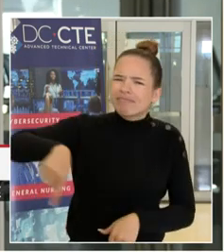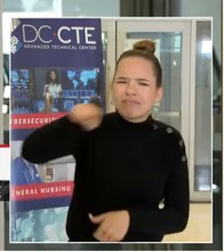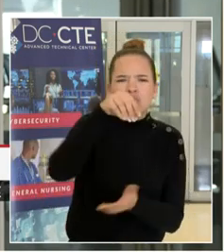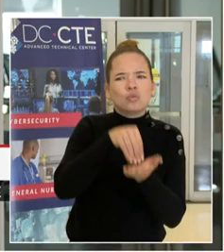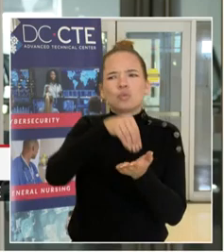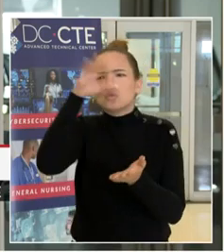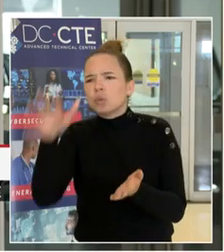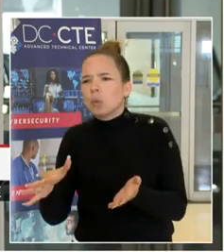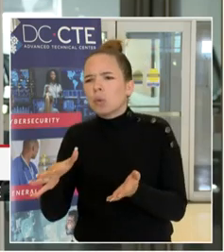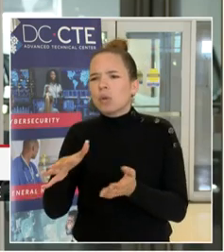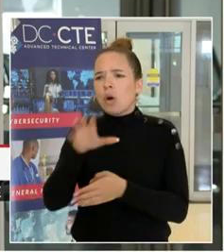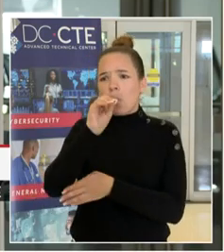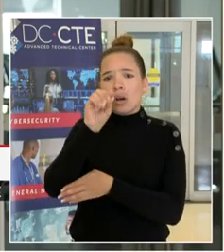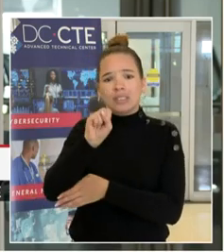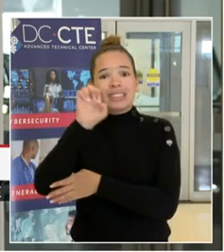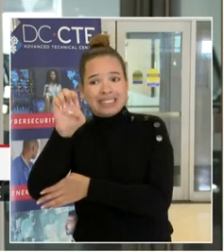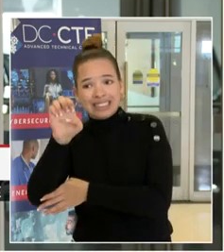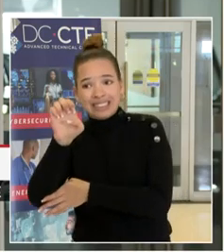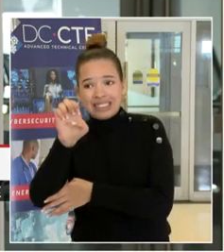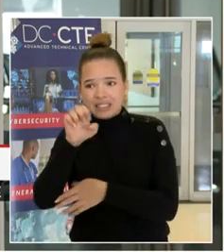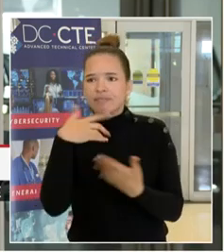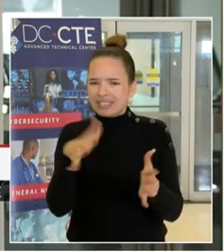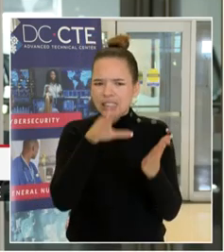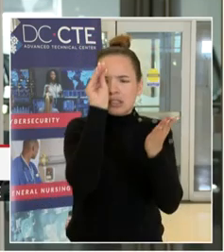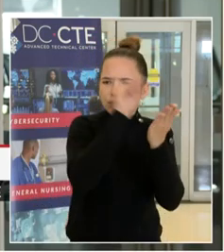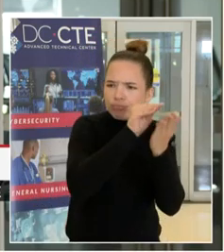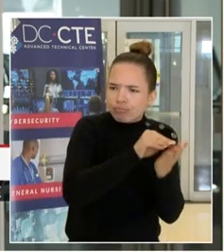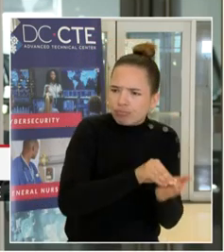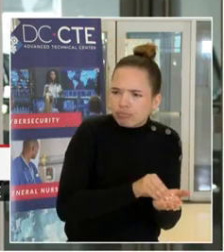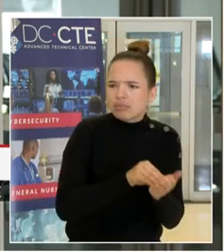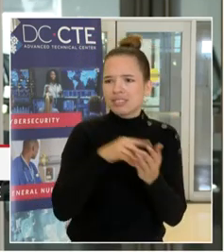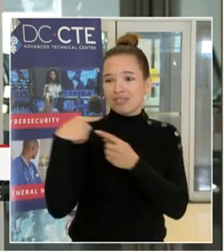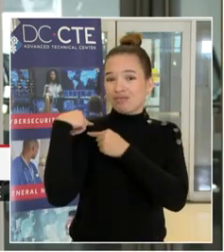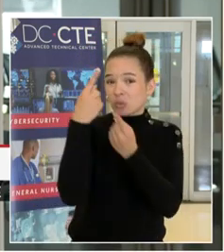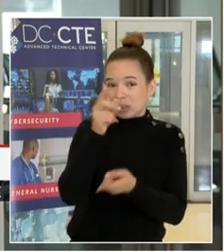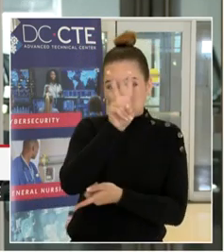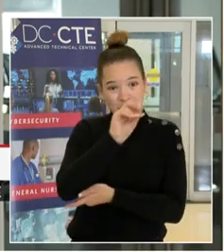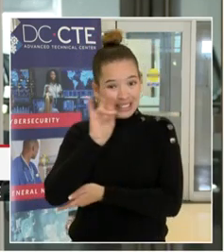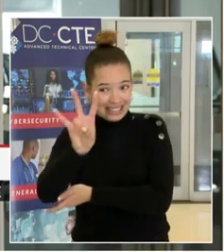began tracking in 2007.